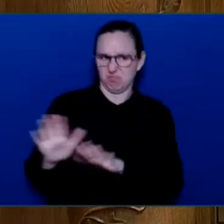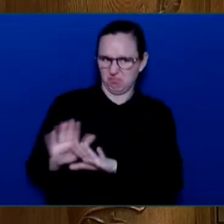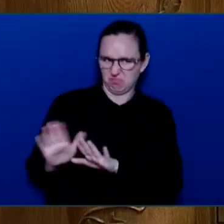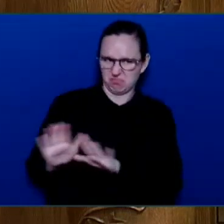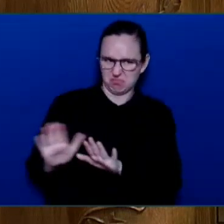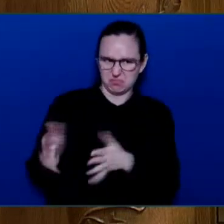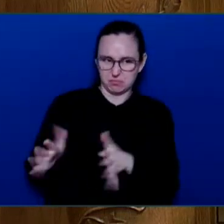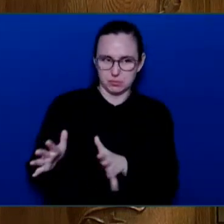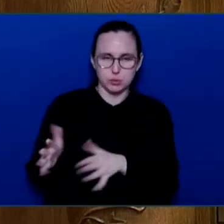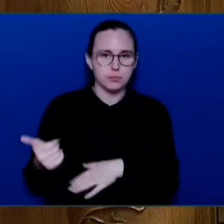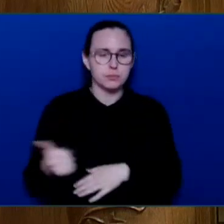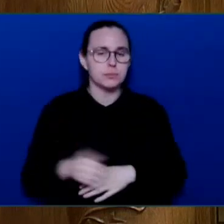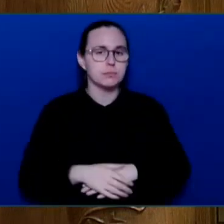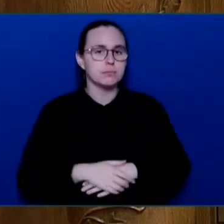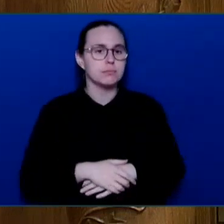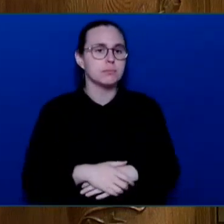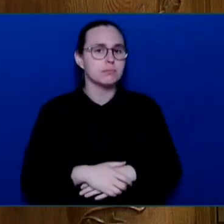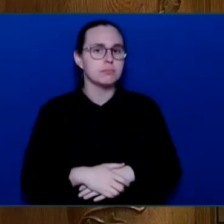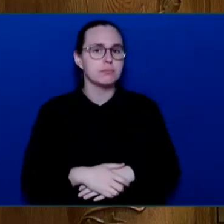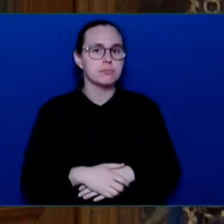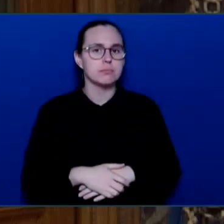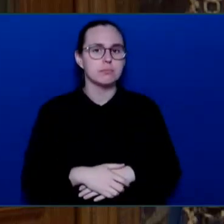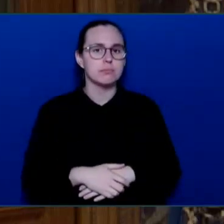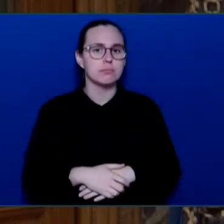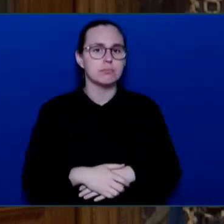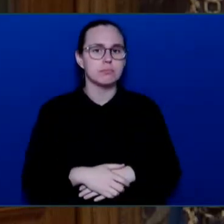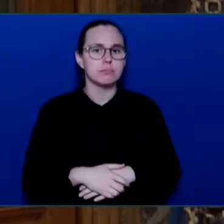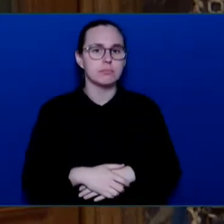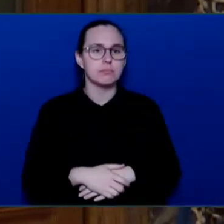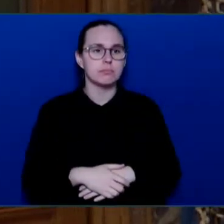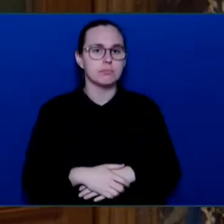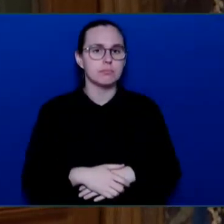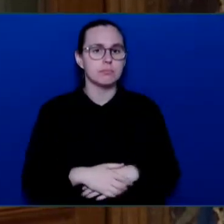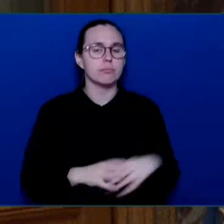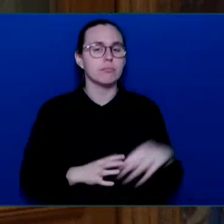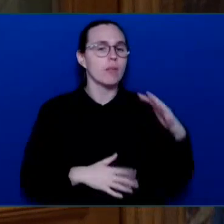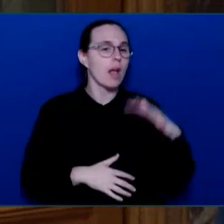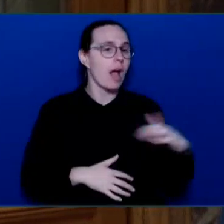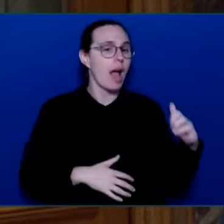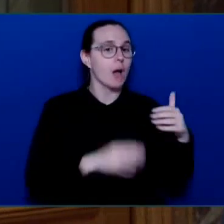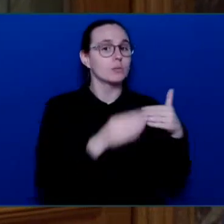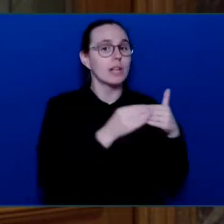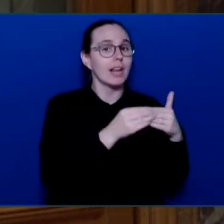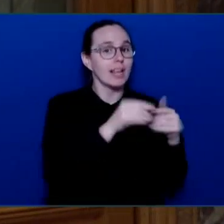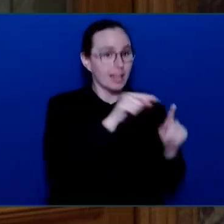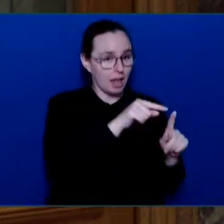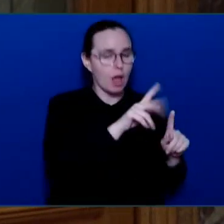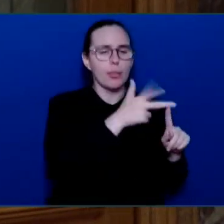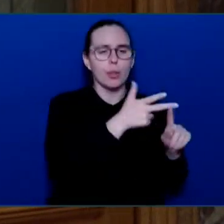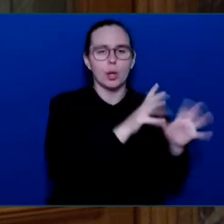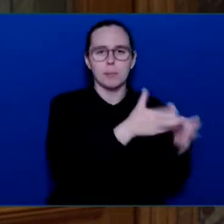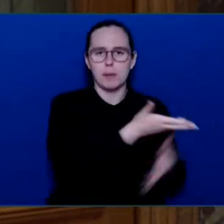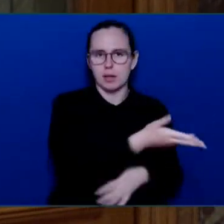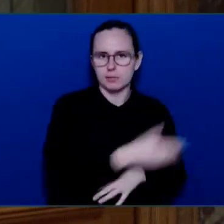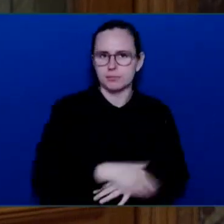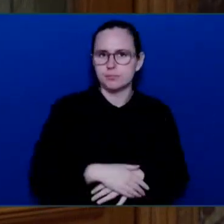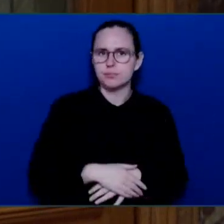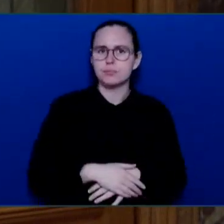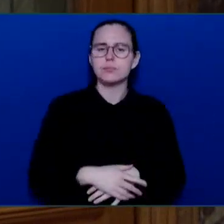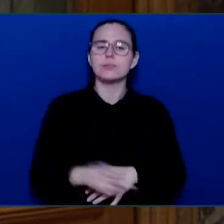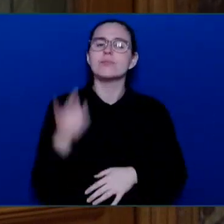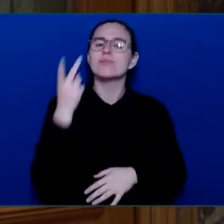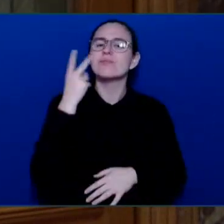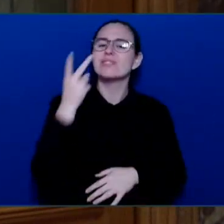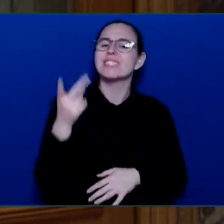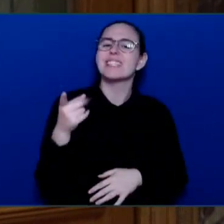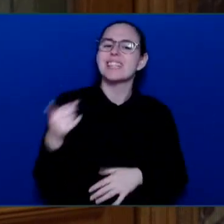House Leader of the Third Party. Mr. Speaker, we've seen this Minister of Public Safety's response to protecting the Premier's pipelines. He